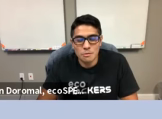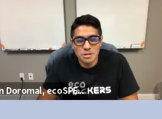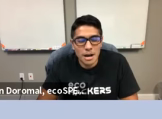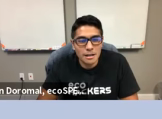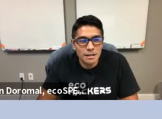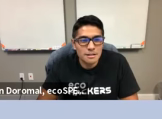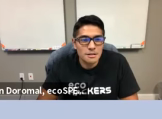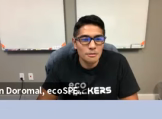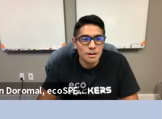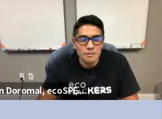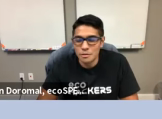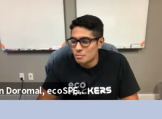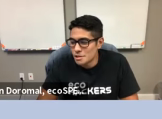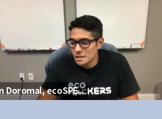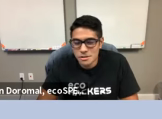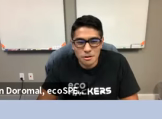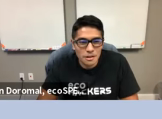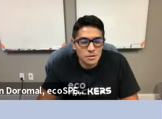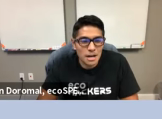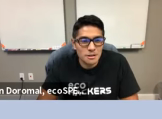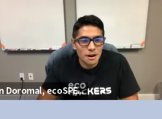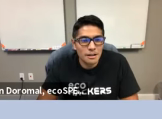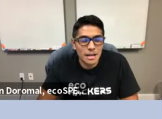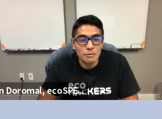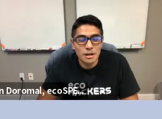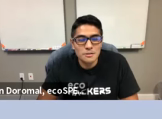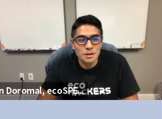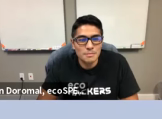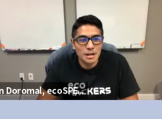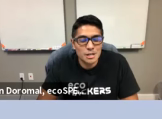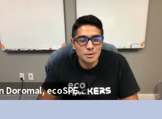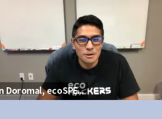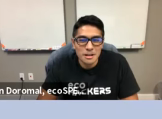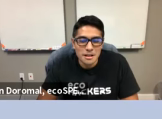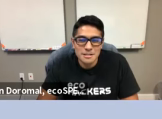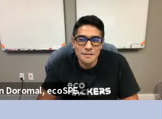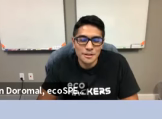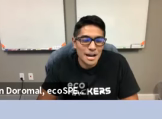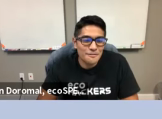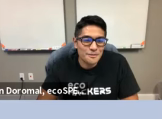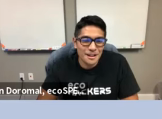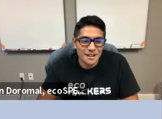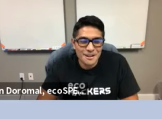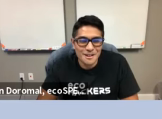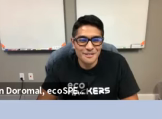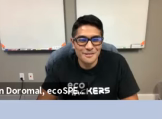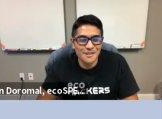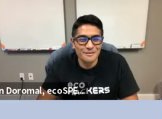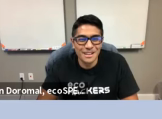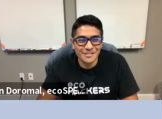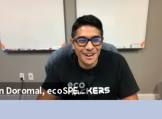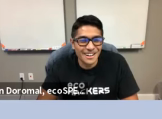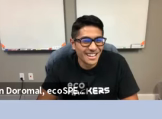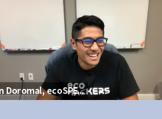put the resources behind it. So really appreciate the journey that you guys are on, and anyone else who wants to be an entrepreneur. It's definitely not